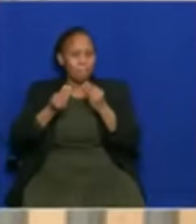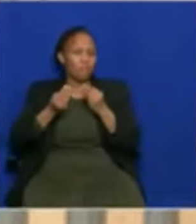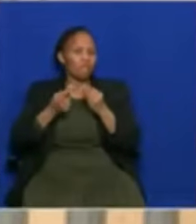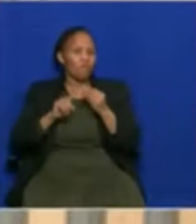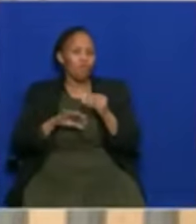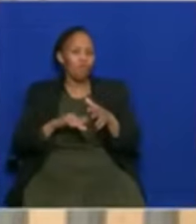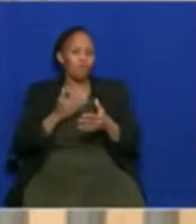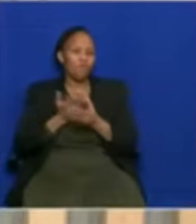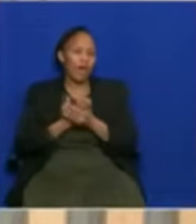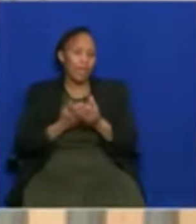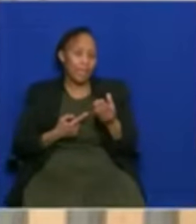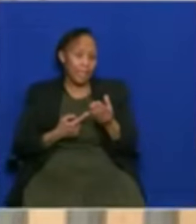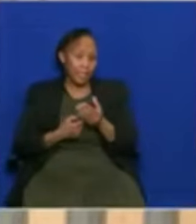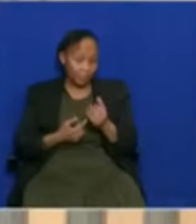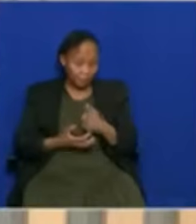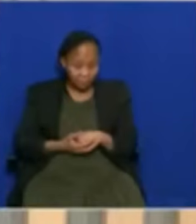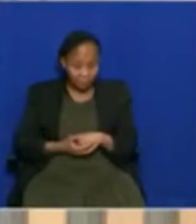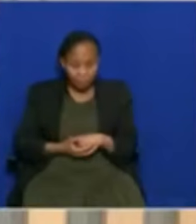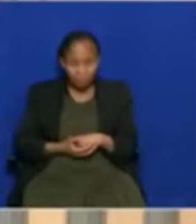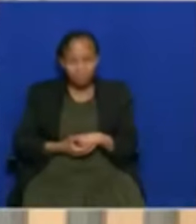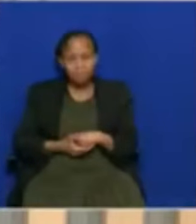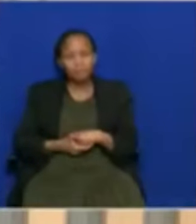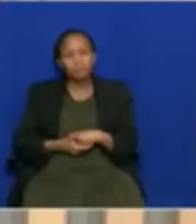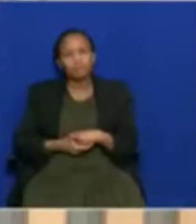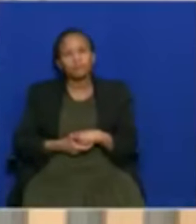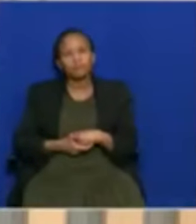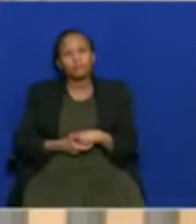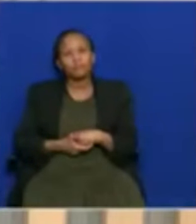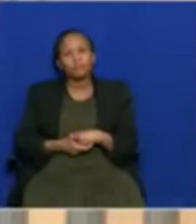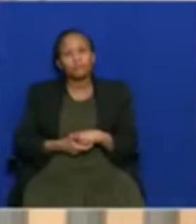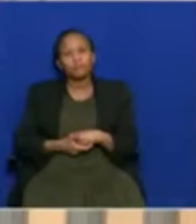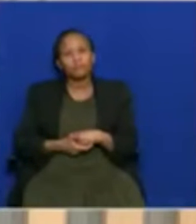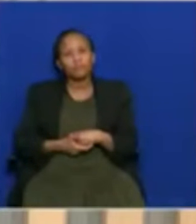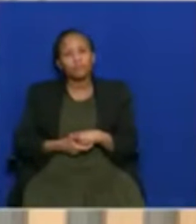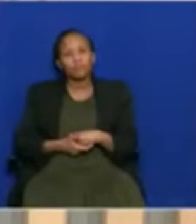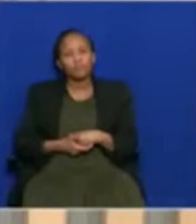And if we could go to file 2.